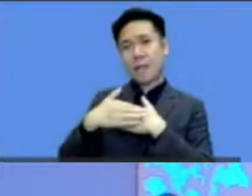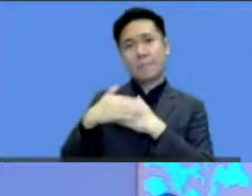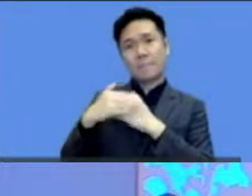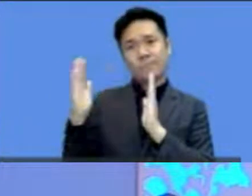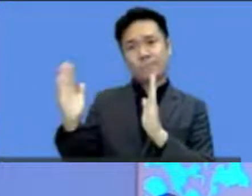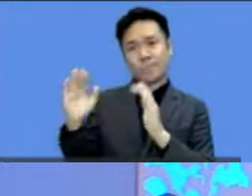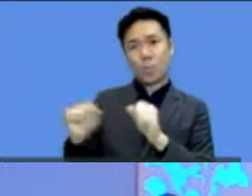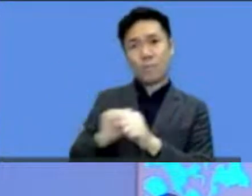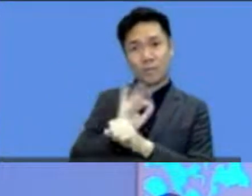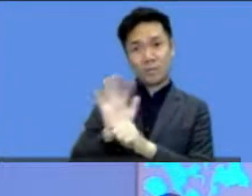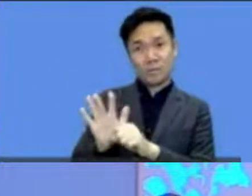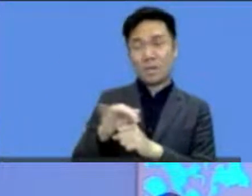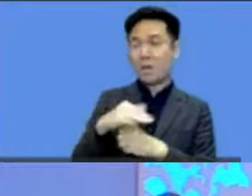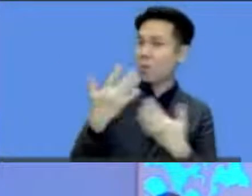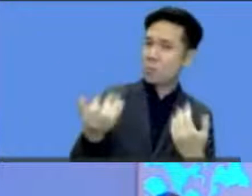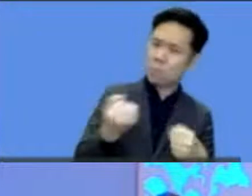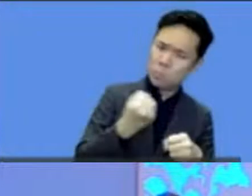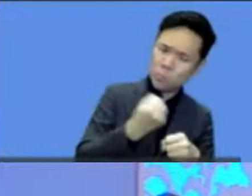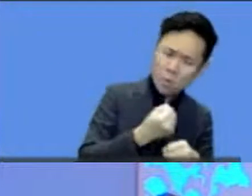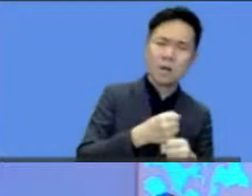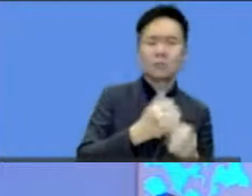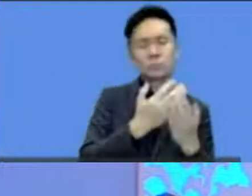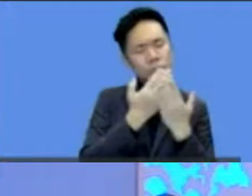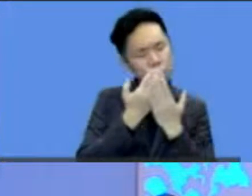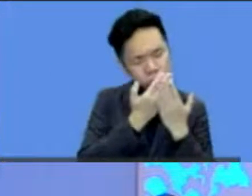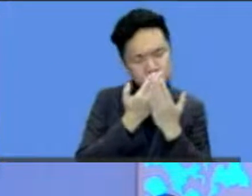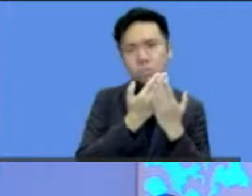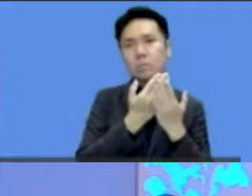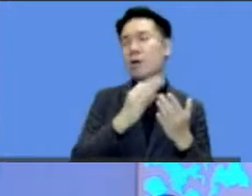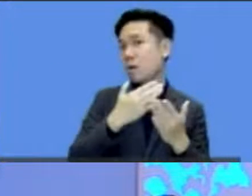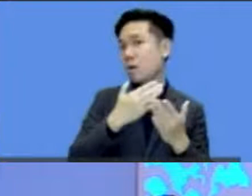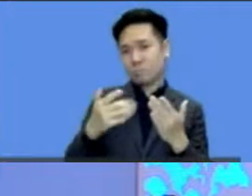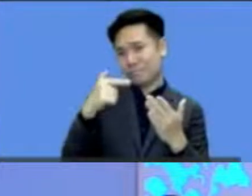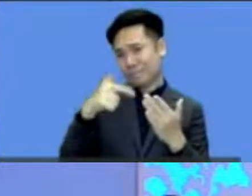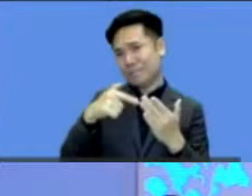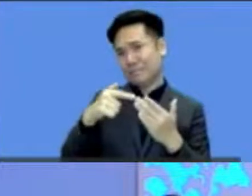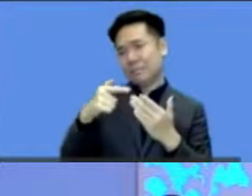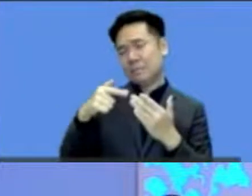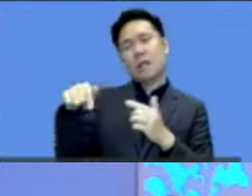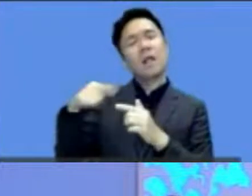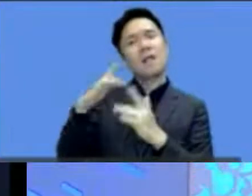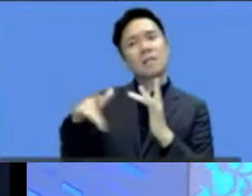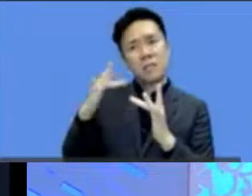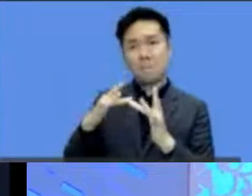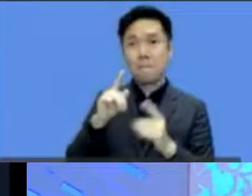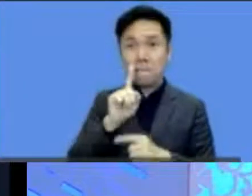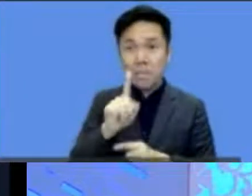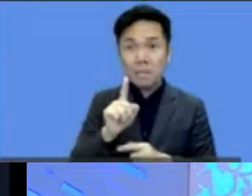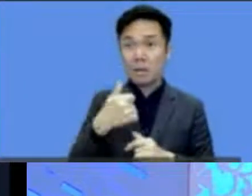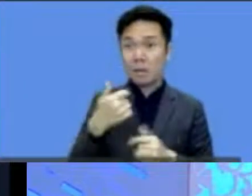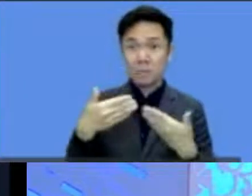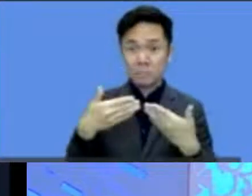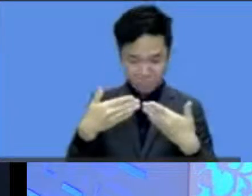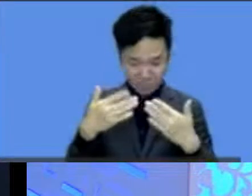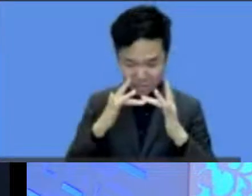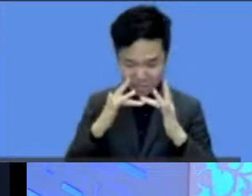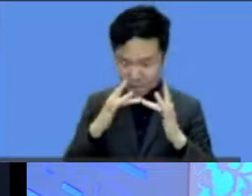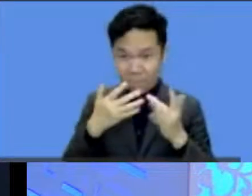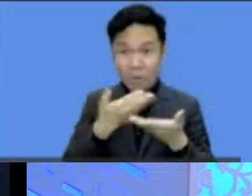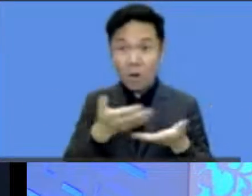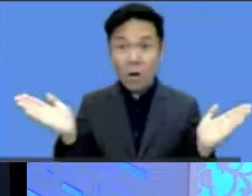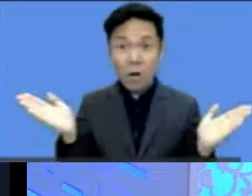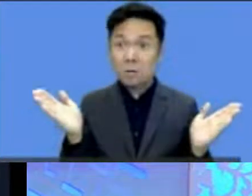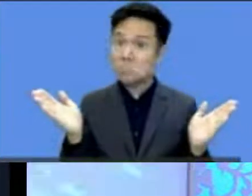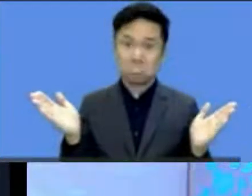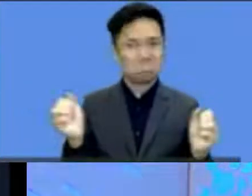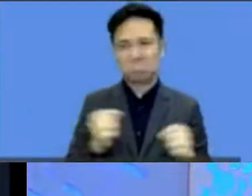even Chengatai was saying in the opening plenary that not everybody had equal access to that. So the internet is for